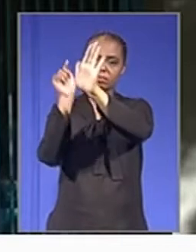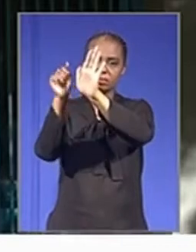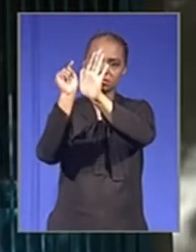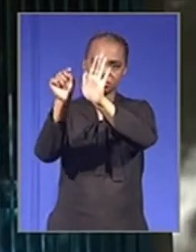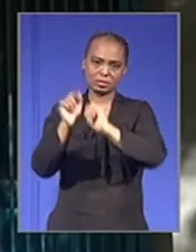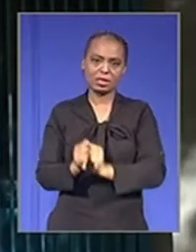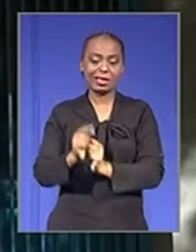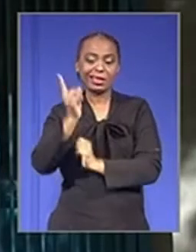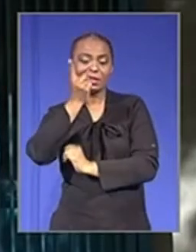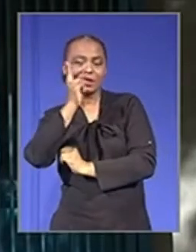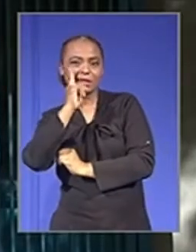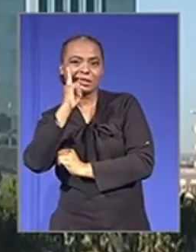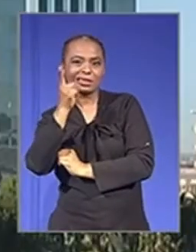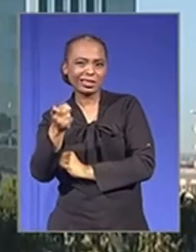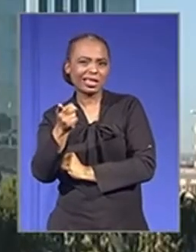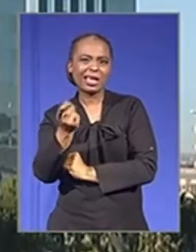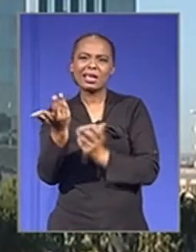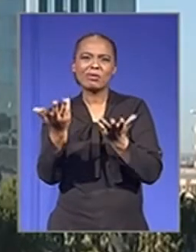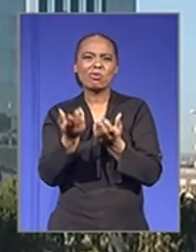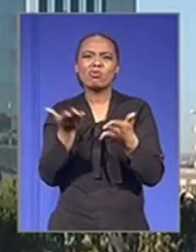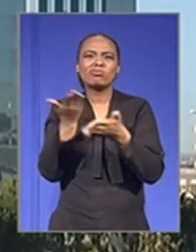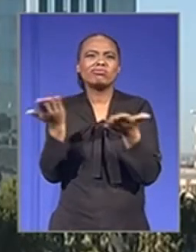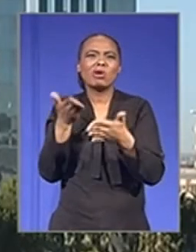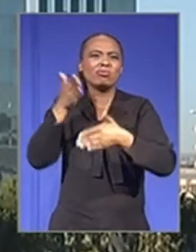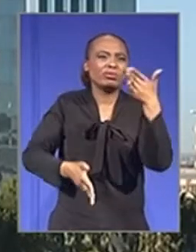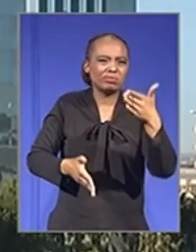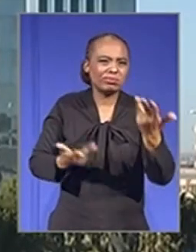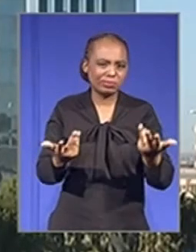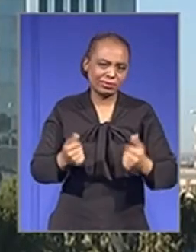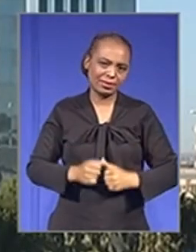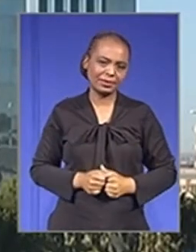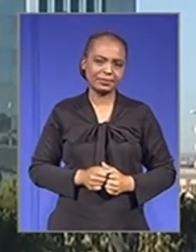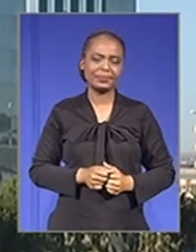le hore ba ile ba fokola ha re loka. Thabo Katsande, SABC News, Bloemfontein.